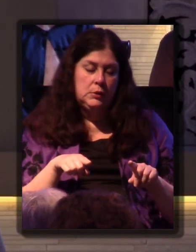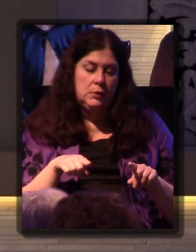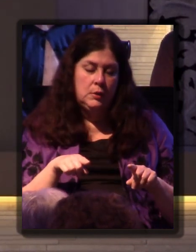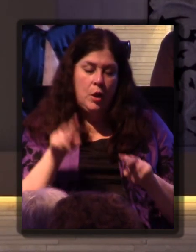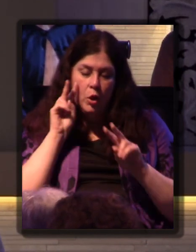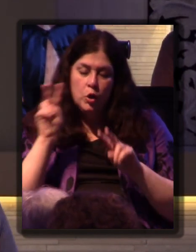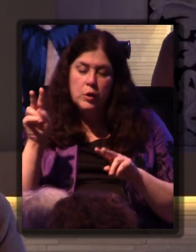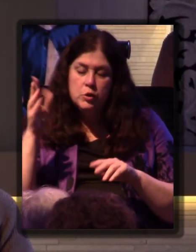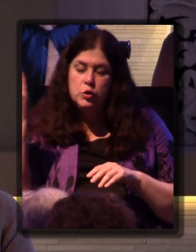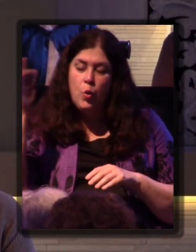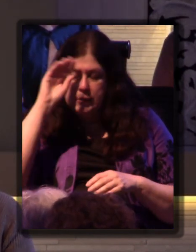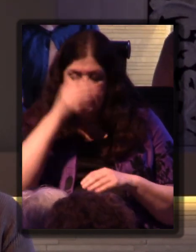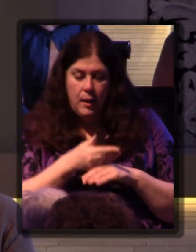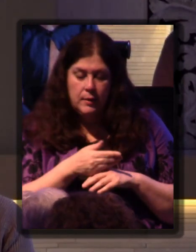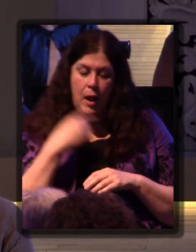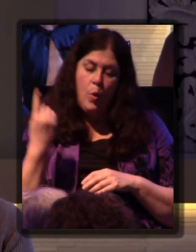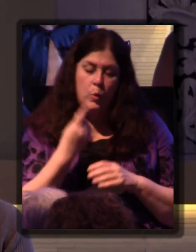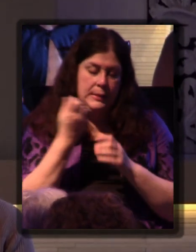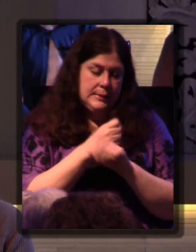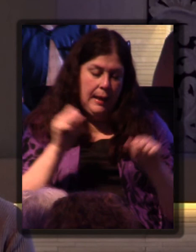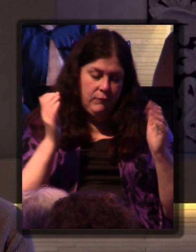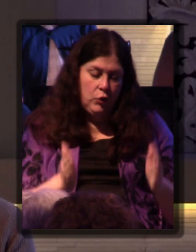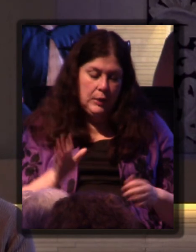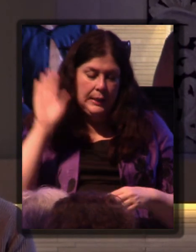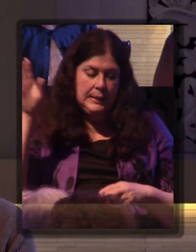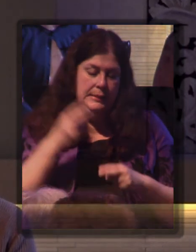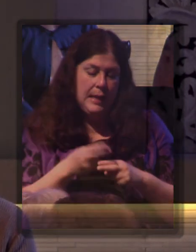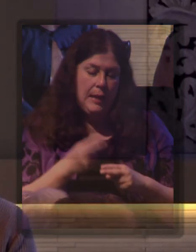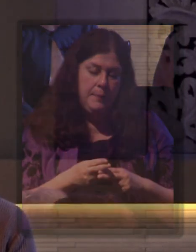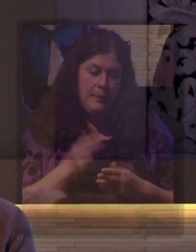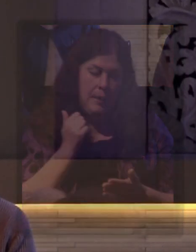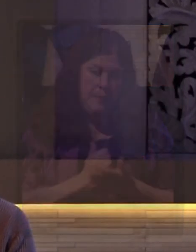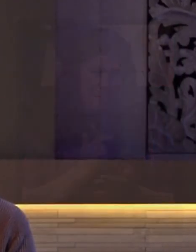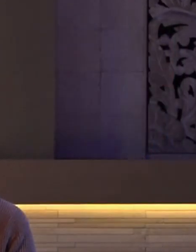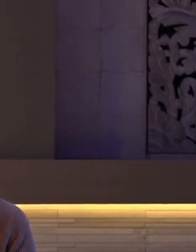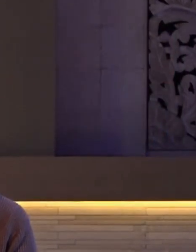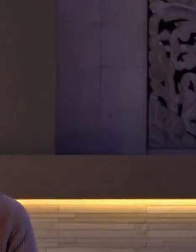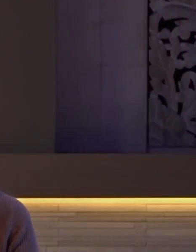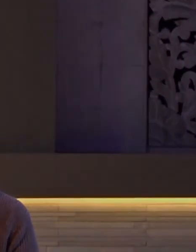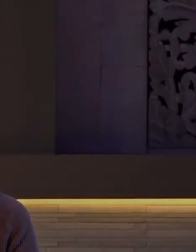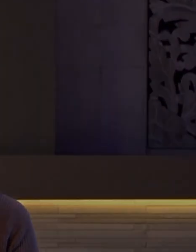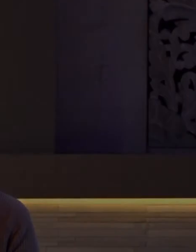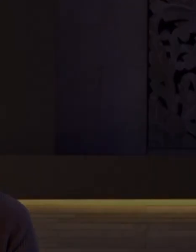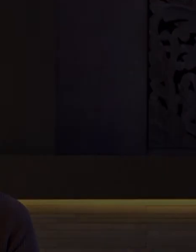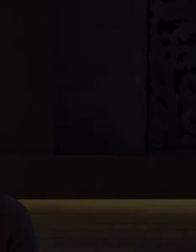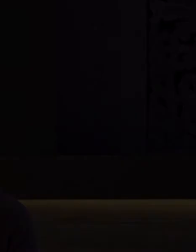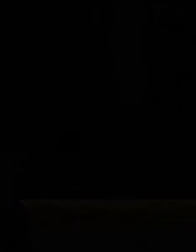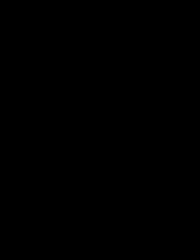only solution, and look to your Son, our only Savior. In his name, amen.